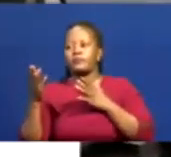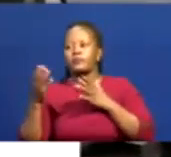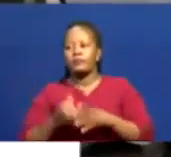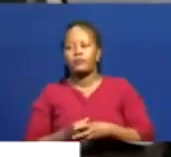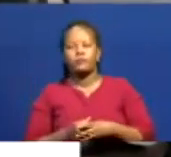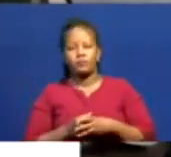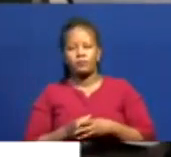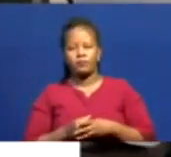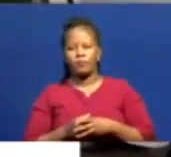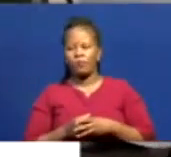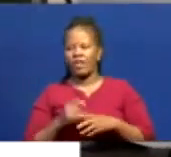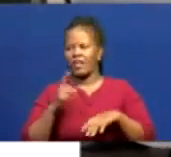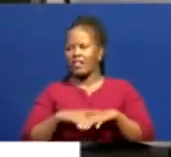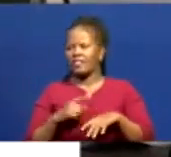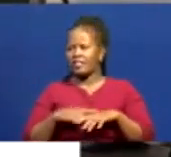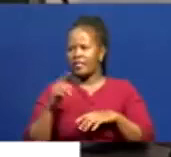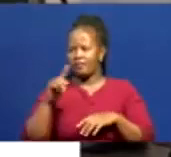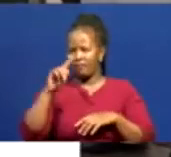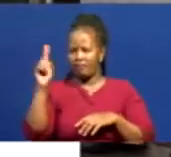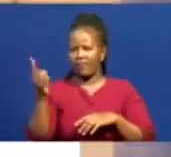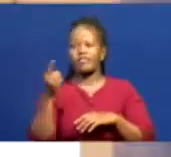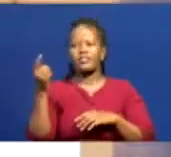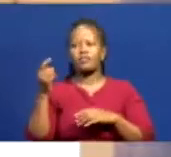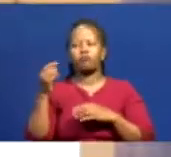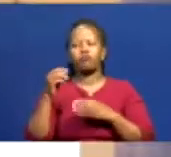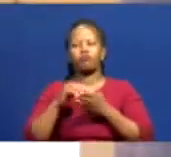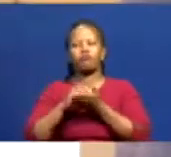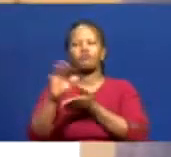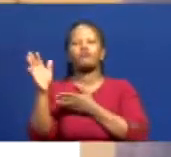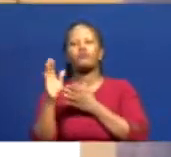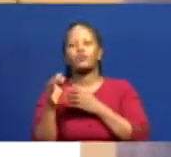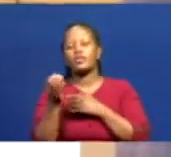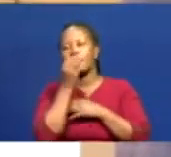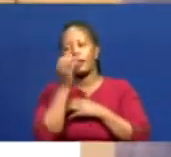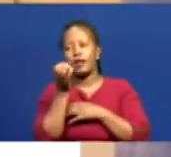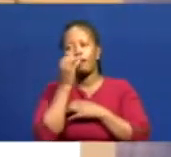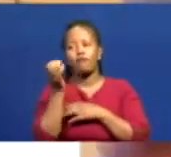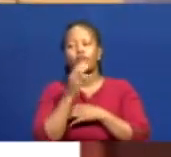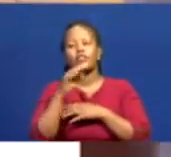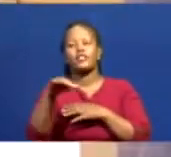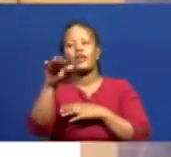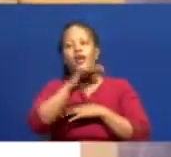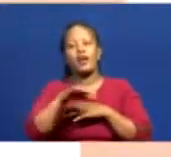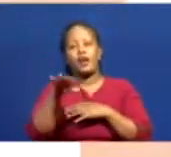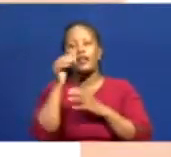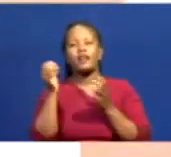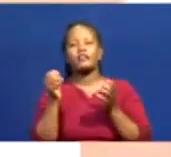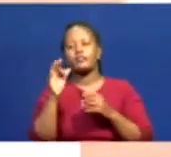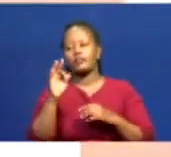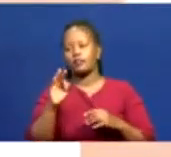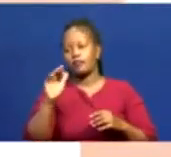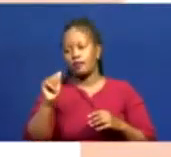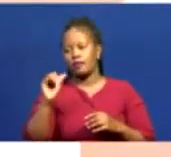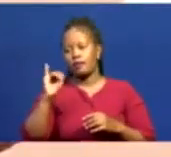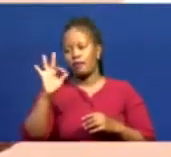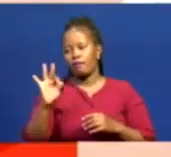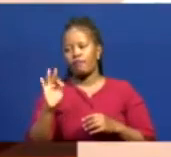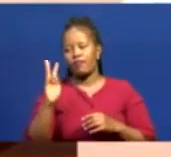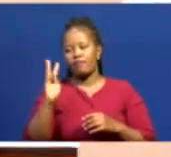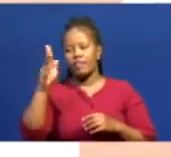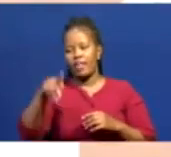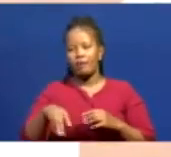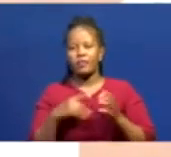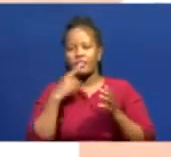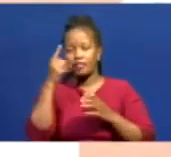Speaking during the first batch of 560 bags of relief food destined for the Kaharja ward, Fafi Member of Parliament noted that residents